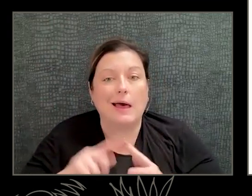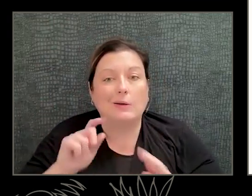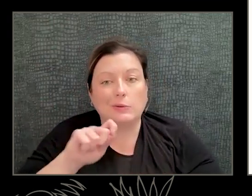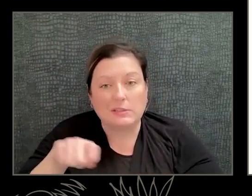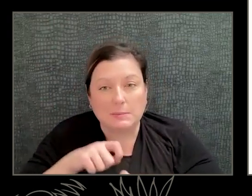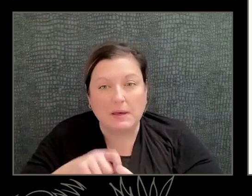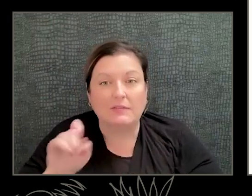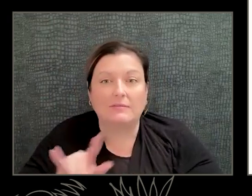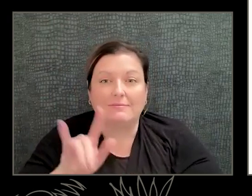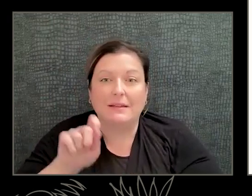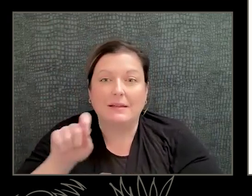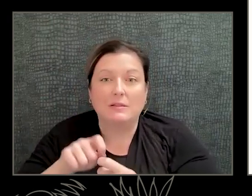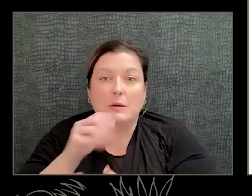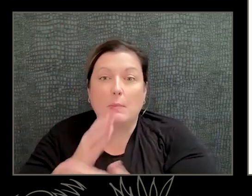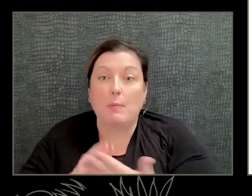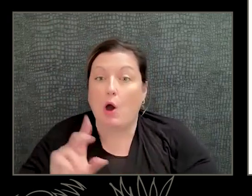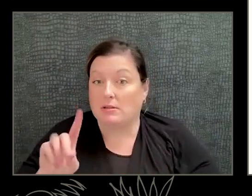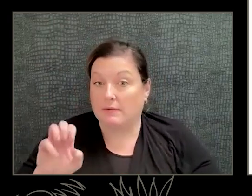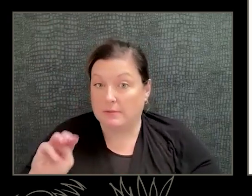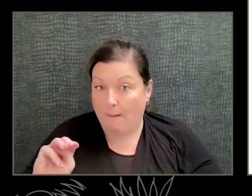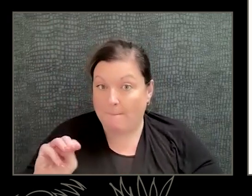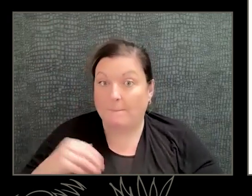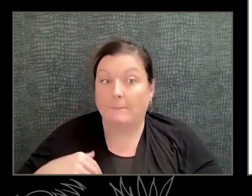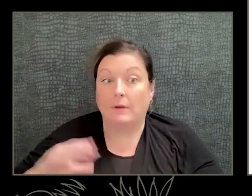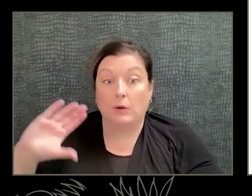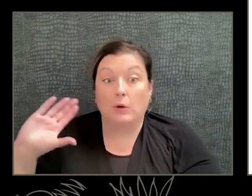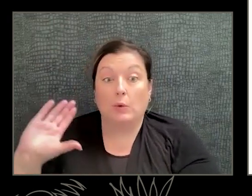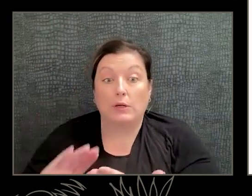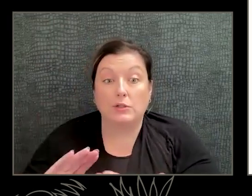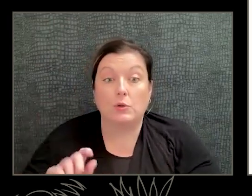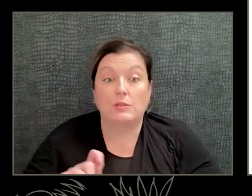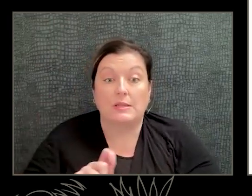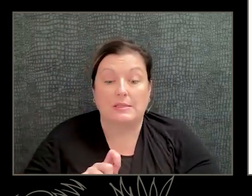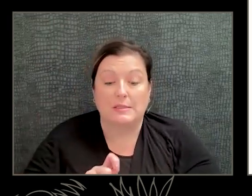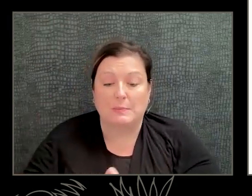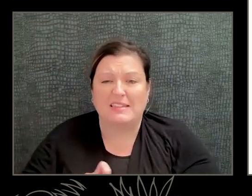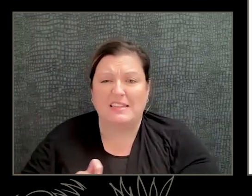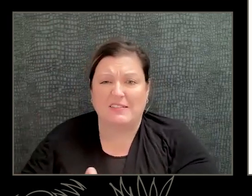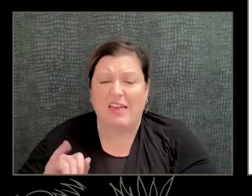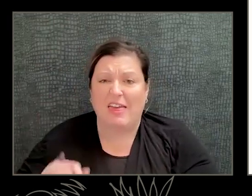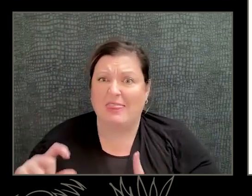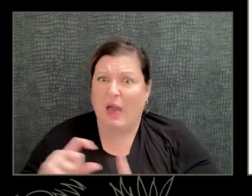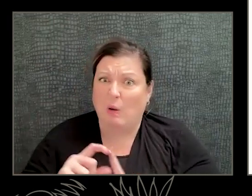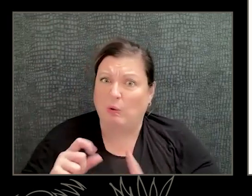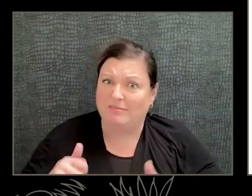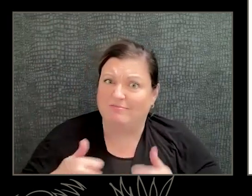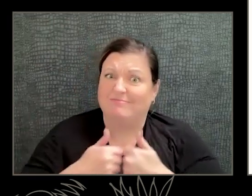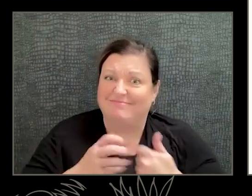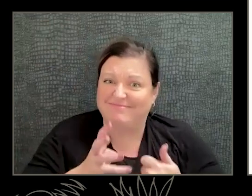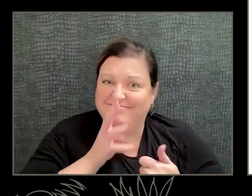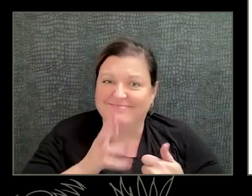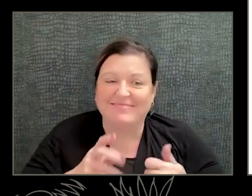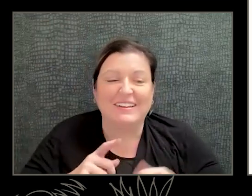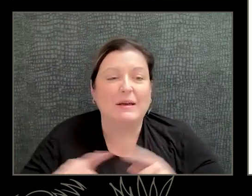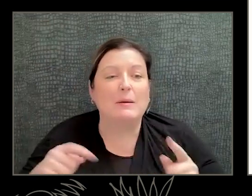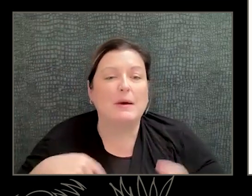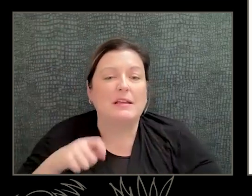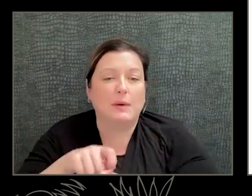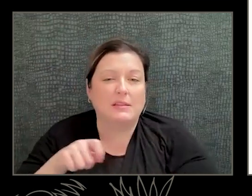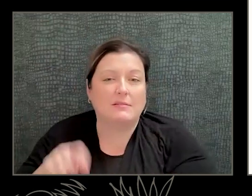style specific parts of the DOM and reduce specificity, that's a hard word, specificity conflicts and enhance